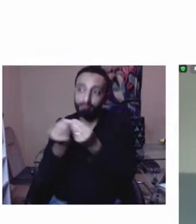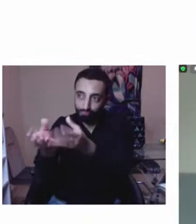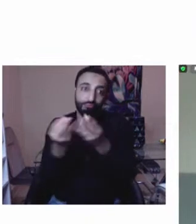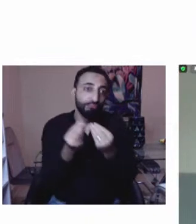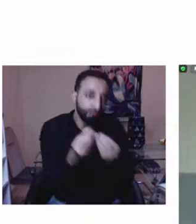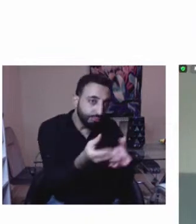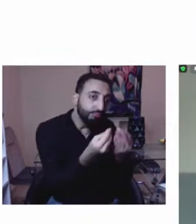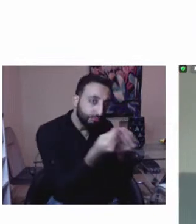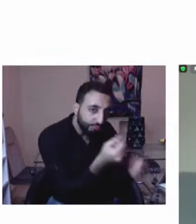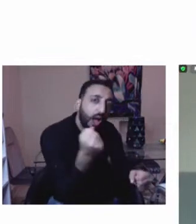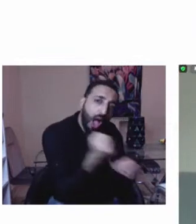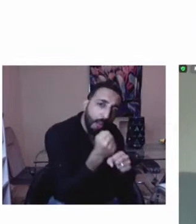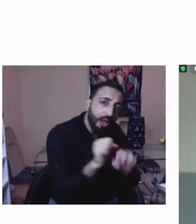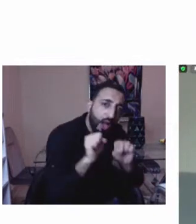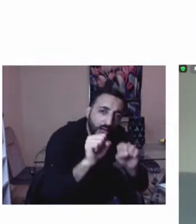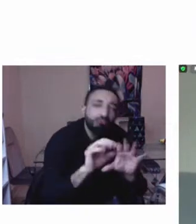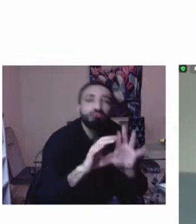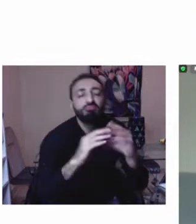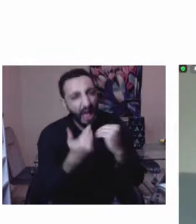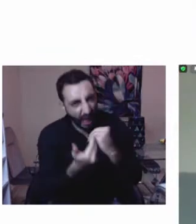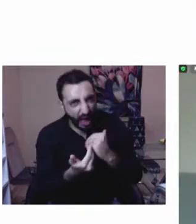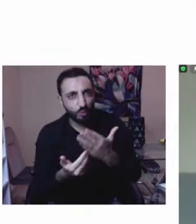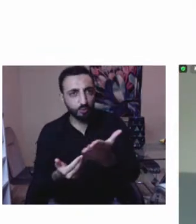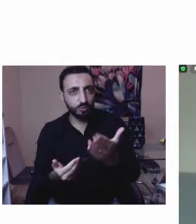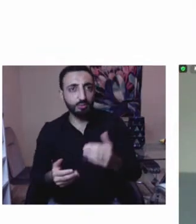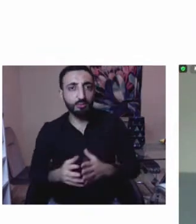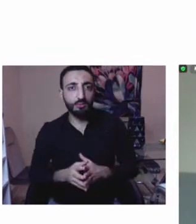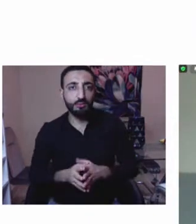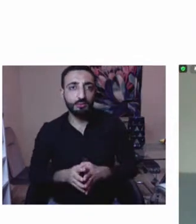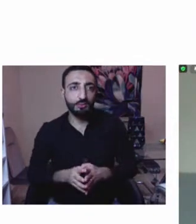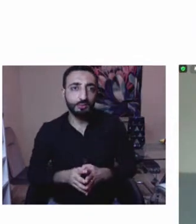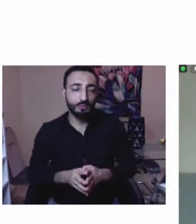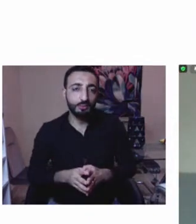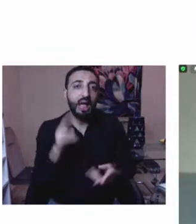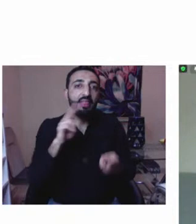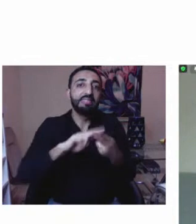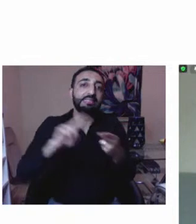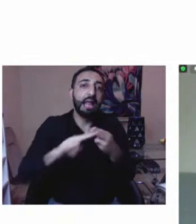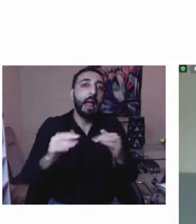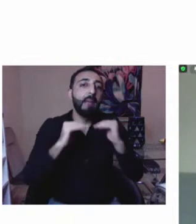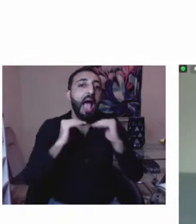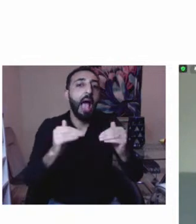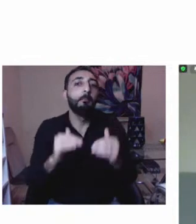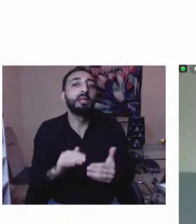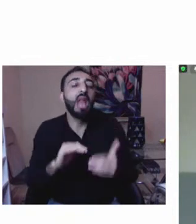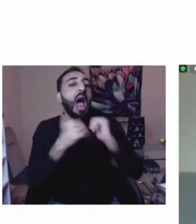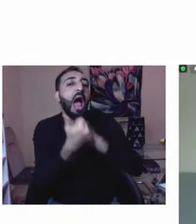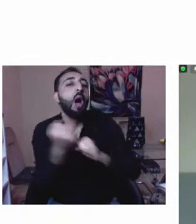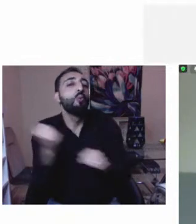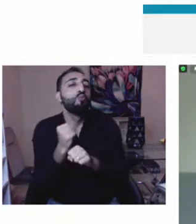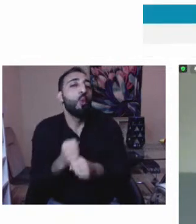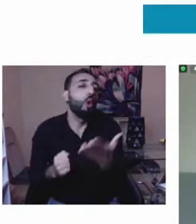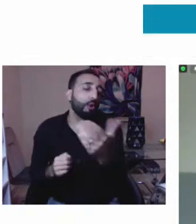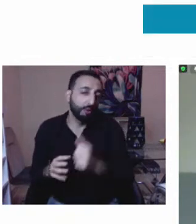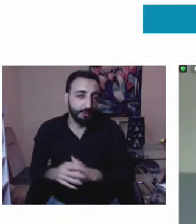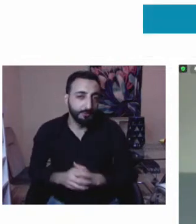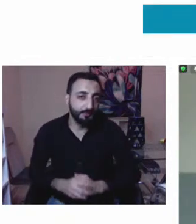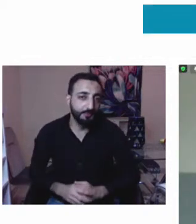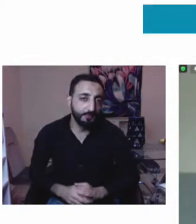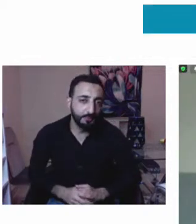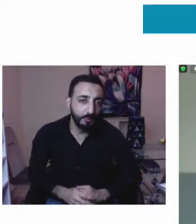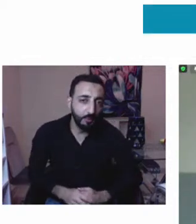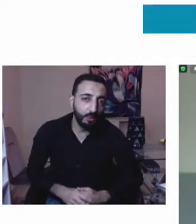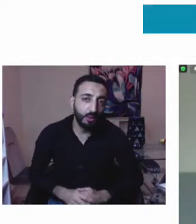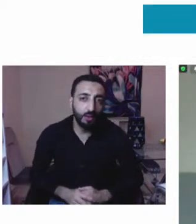Thank you so much, ladies and gentlemen. I think to begin my remarks by highlighting the challenge of